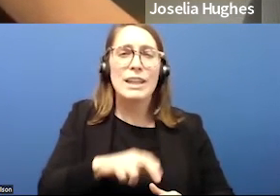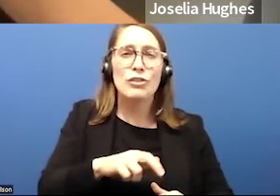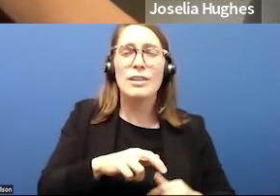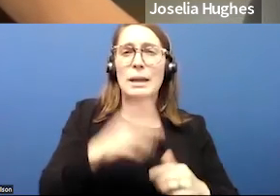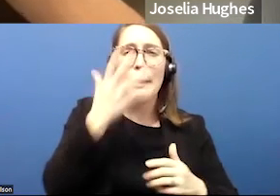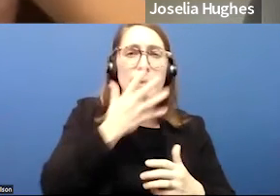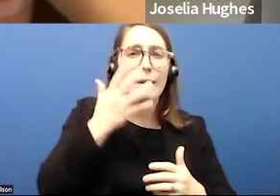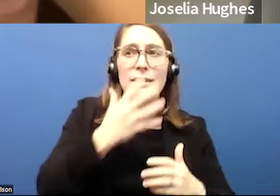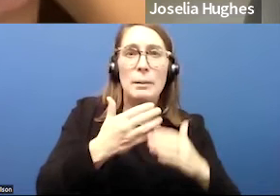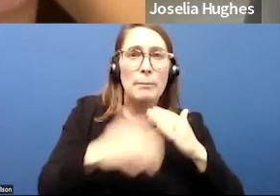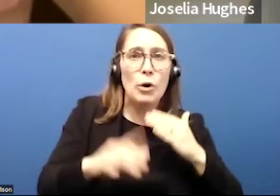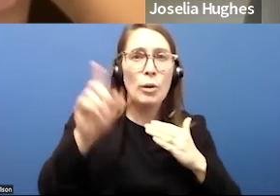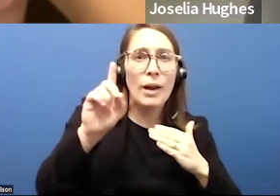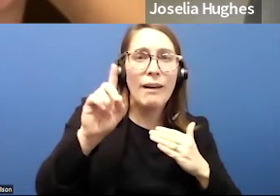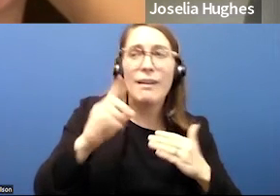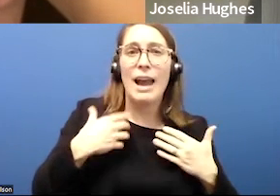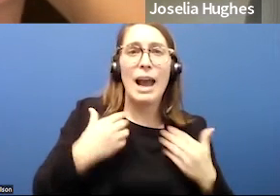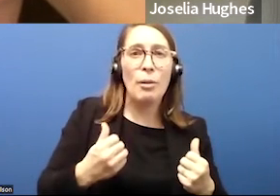religion, birth of living place,